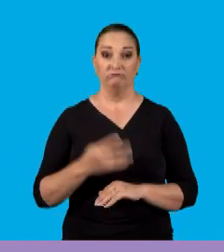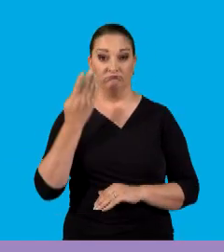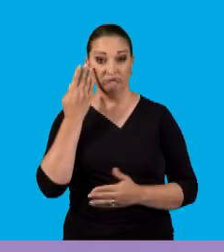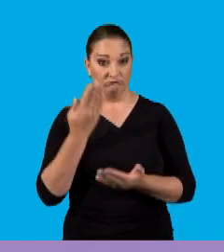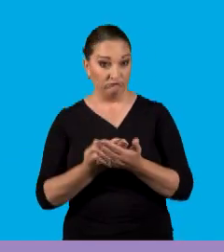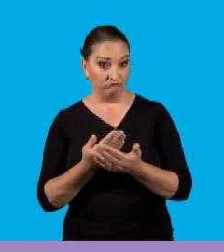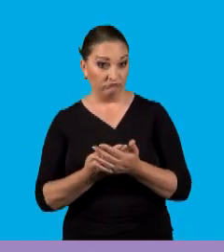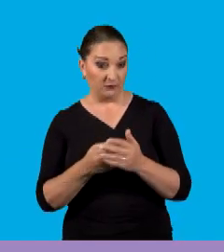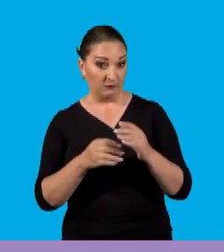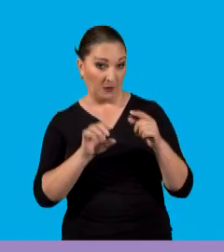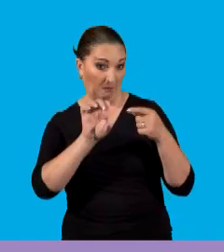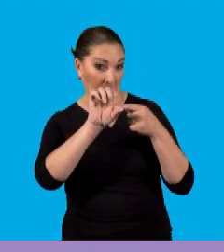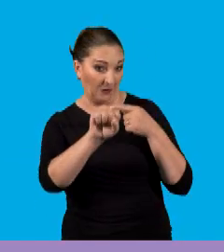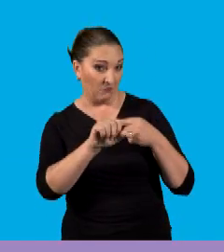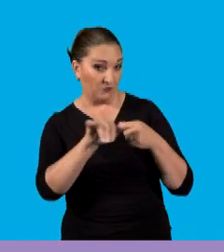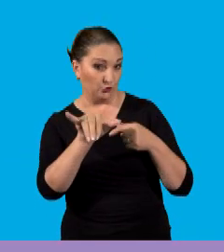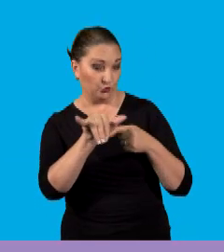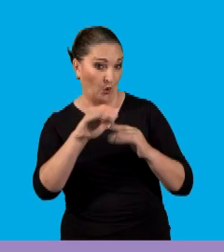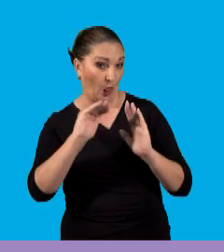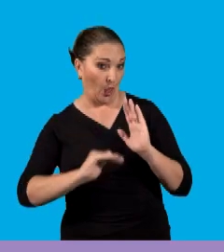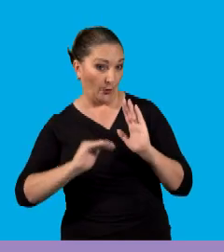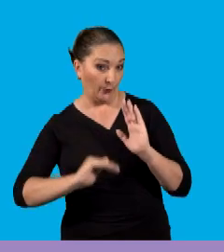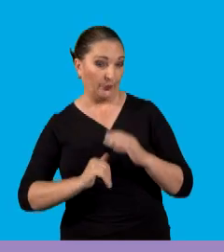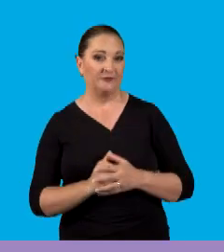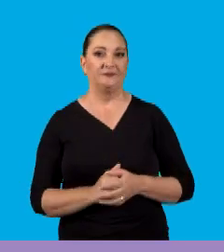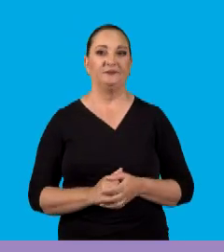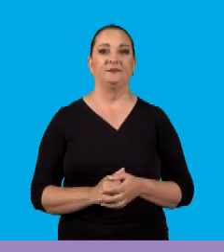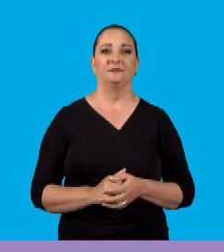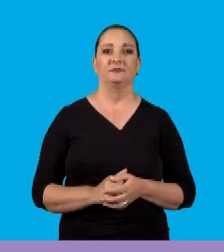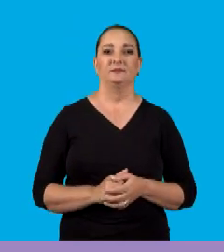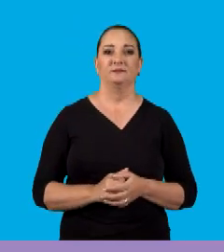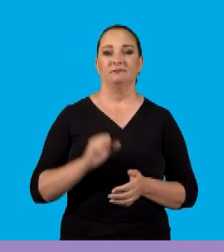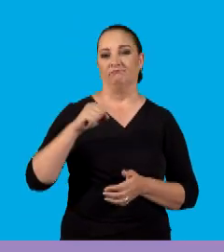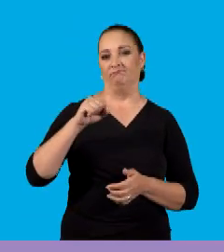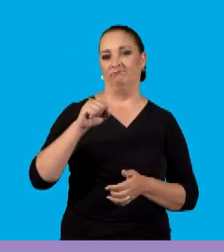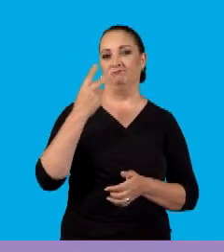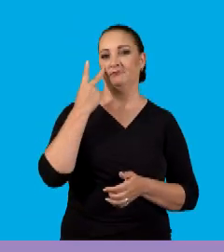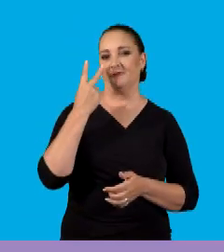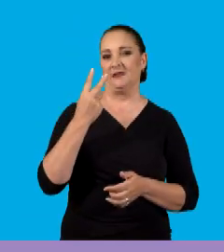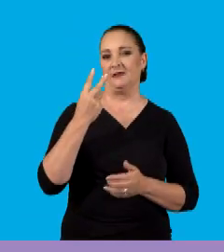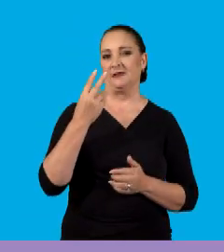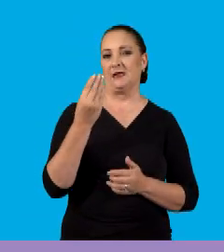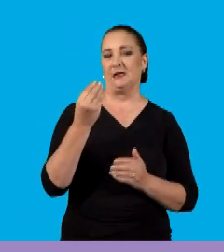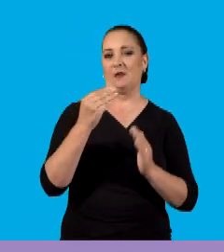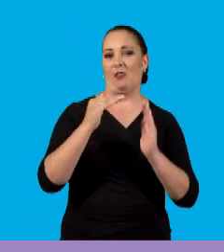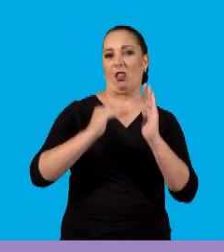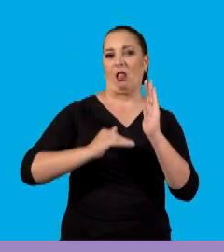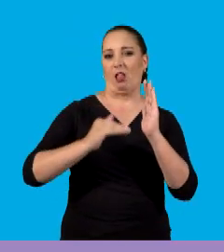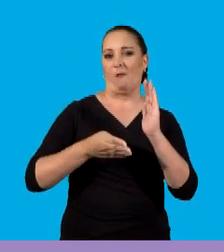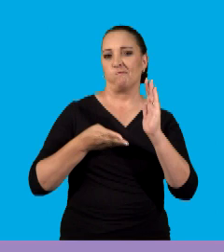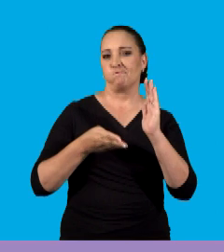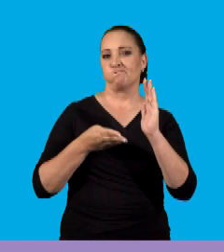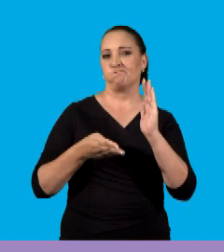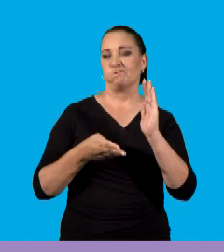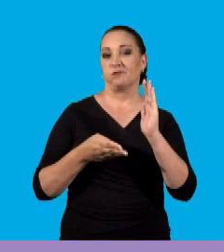you identify the lowest number of ice creams sold? Yes, it is that that number of ice